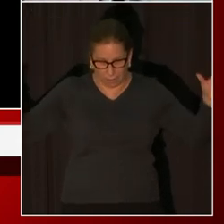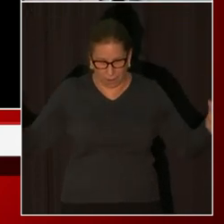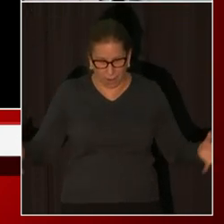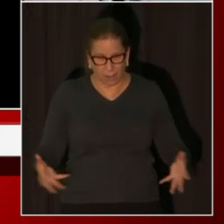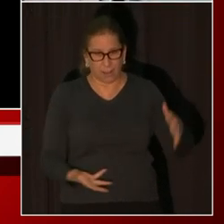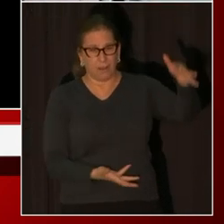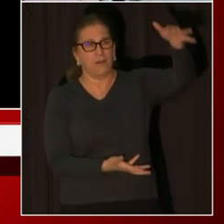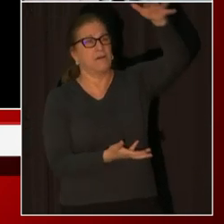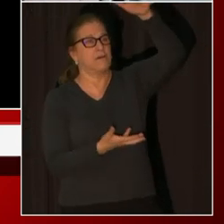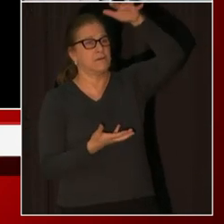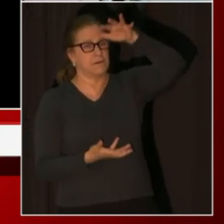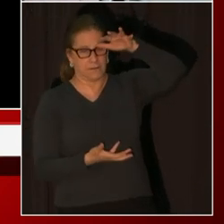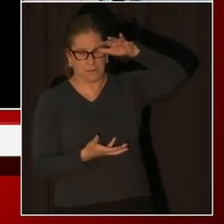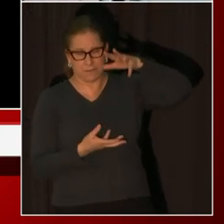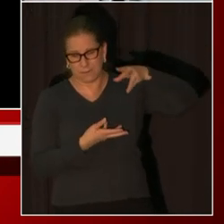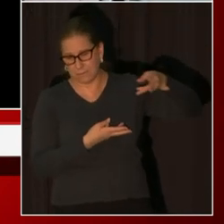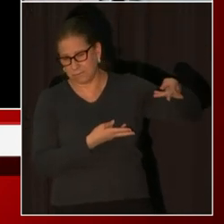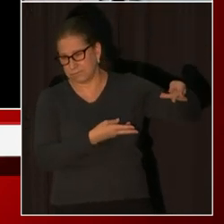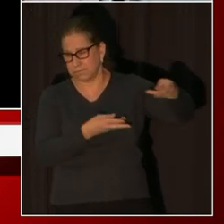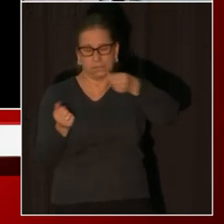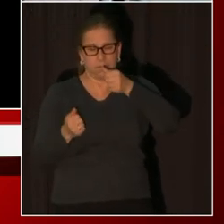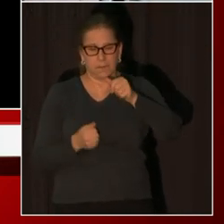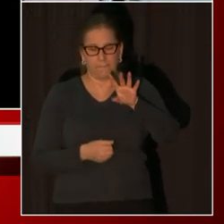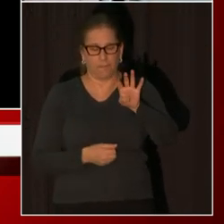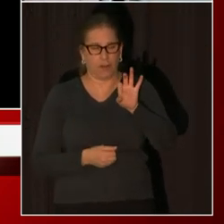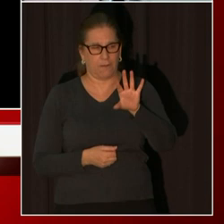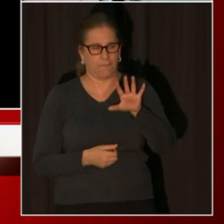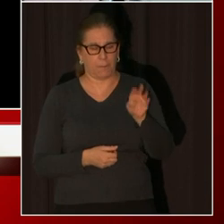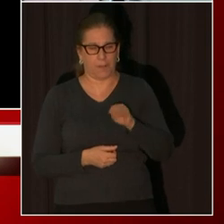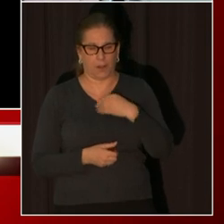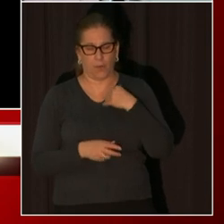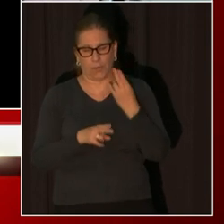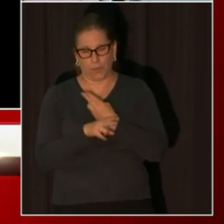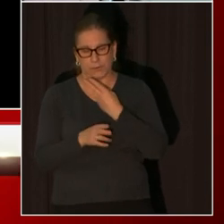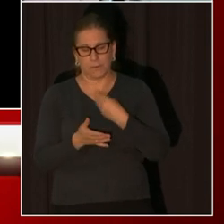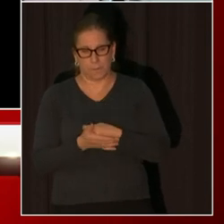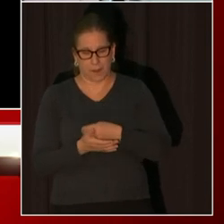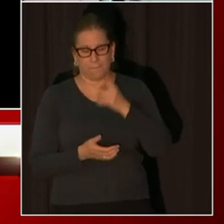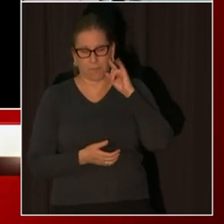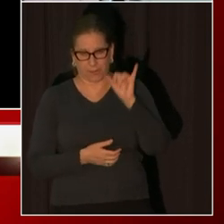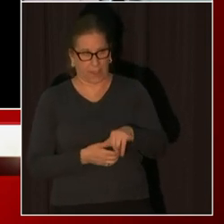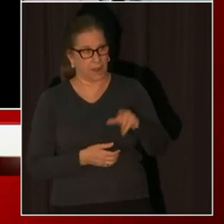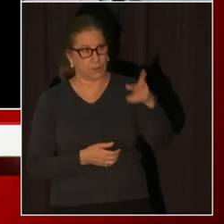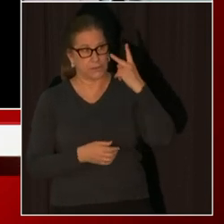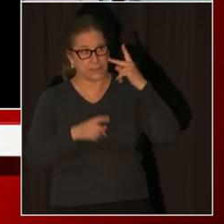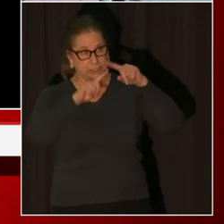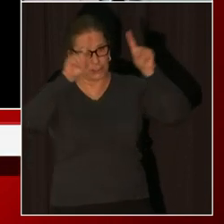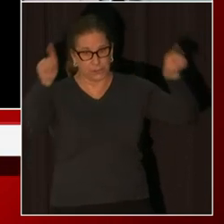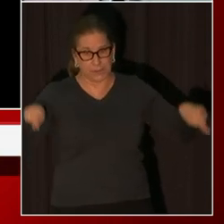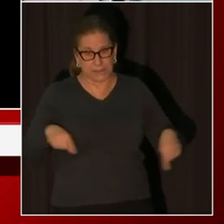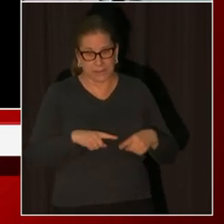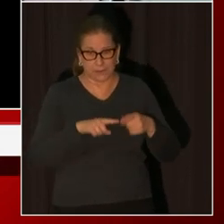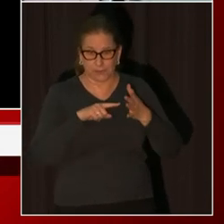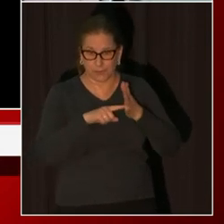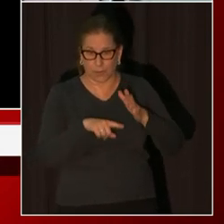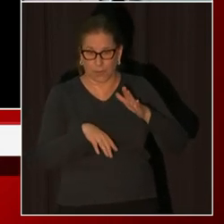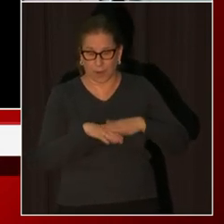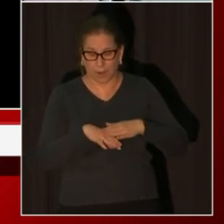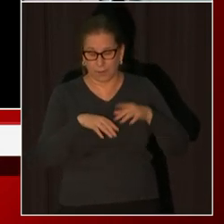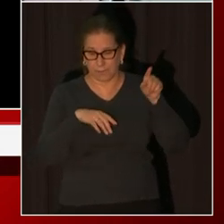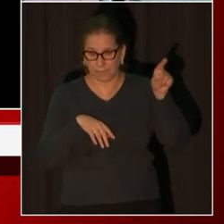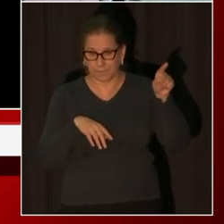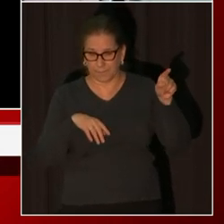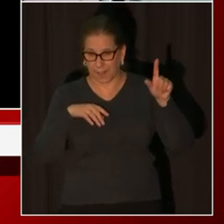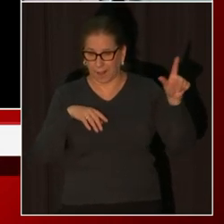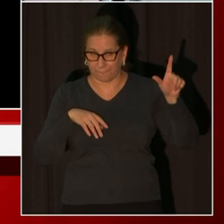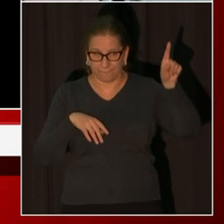$495 million for. The chart on the left, the items on the left, are the things that we still need to pay